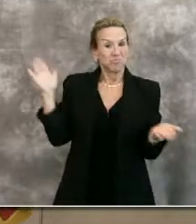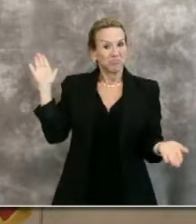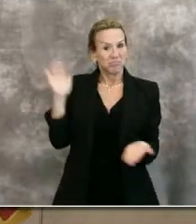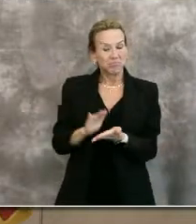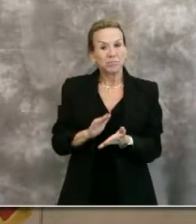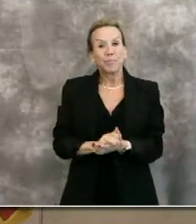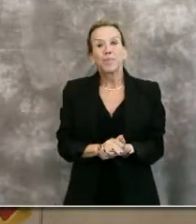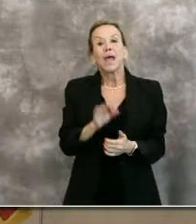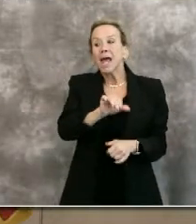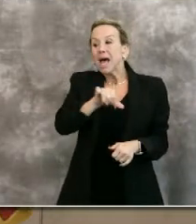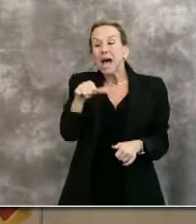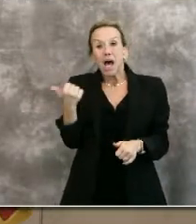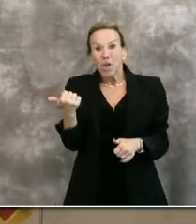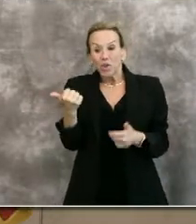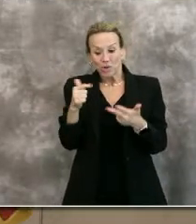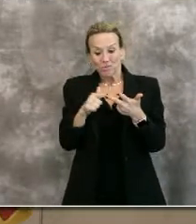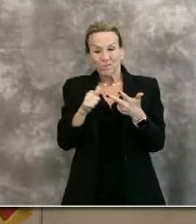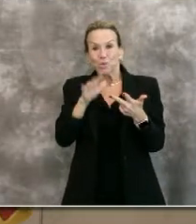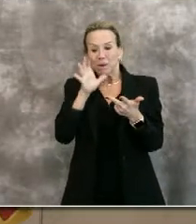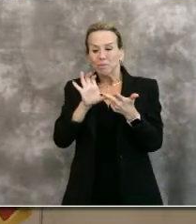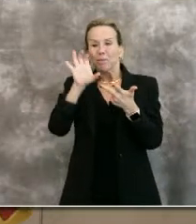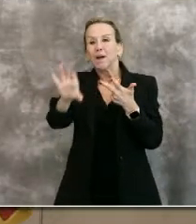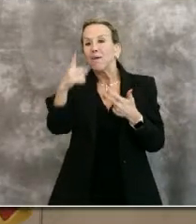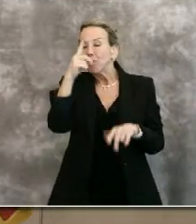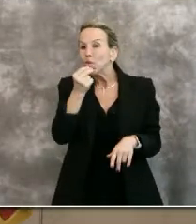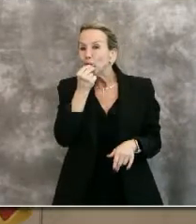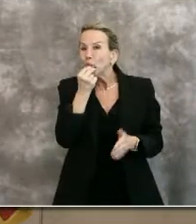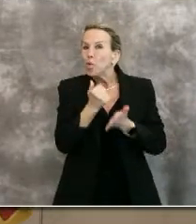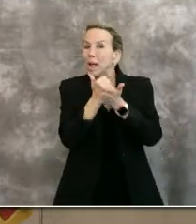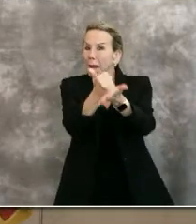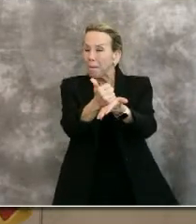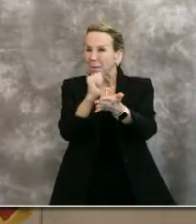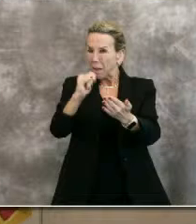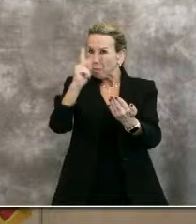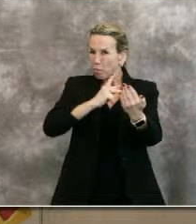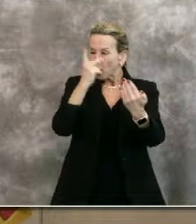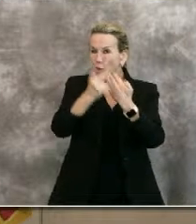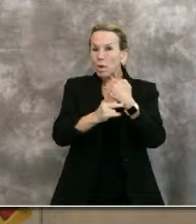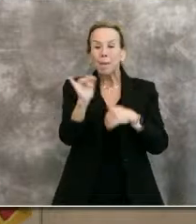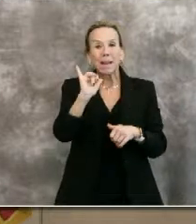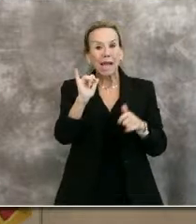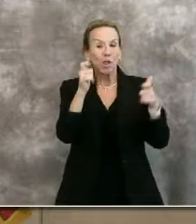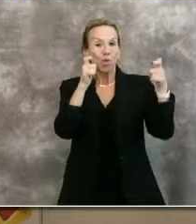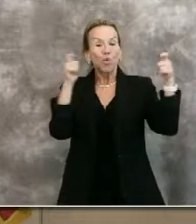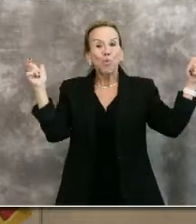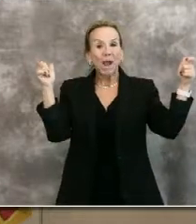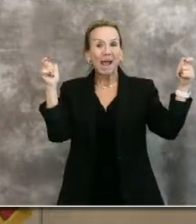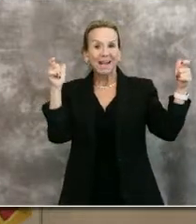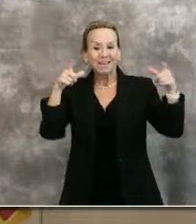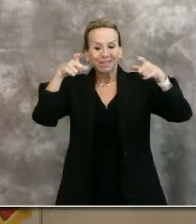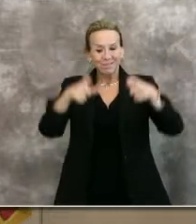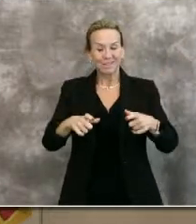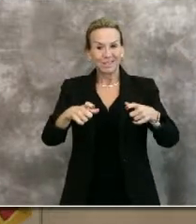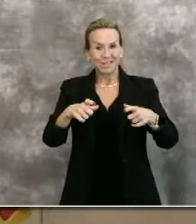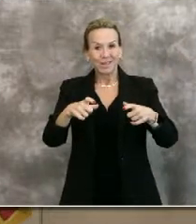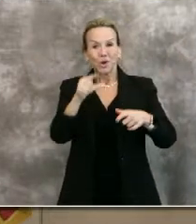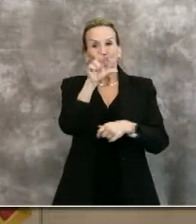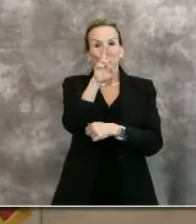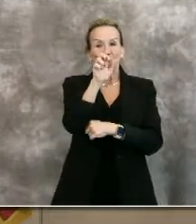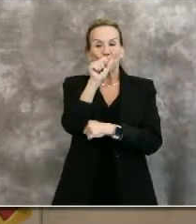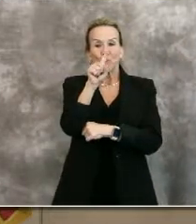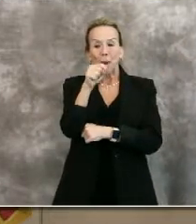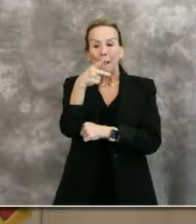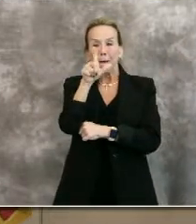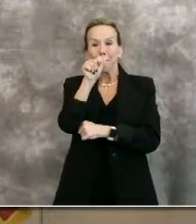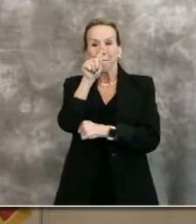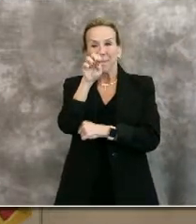food assistance programs like the Great Plates Delivered program, which provides home meals for seniors.